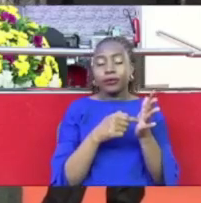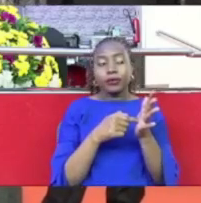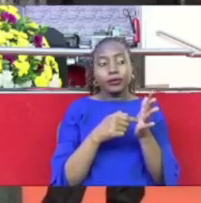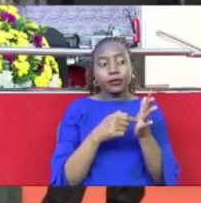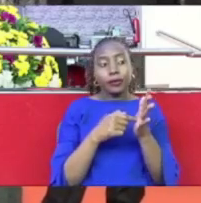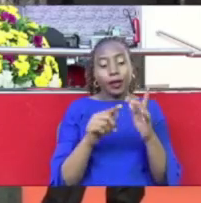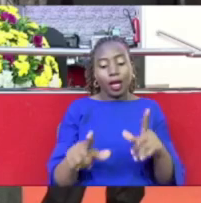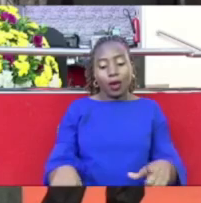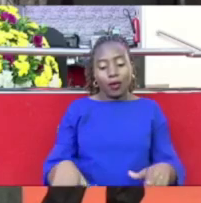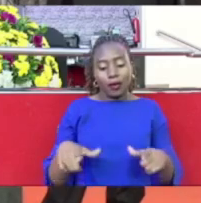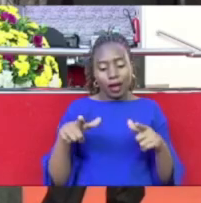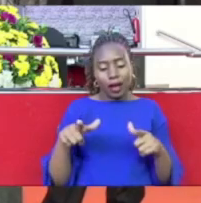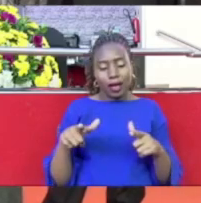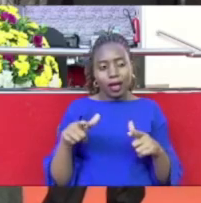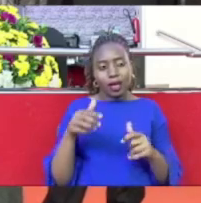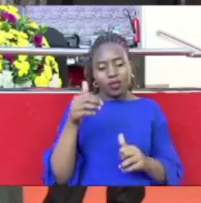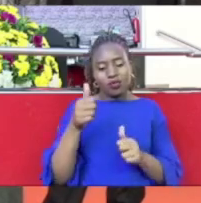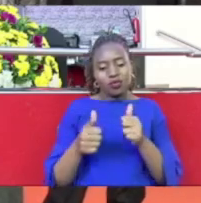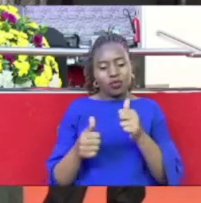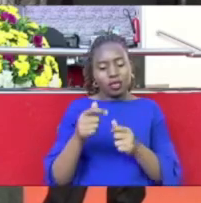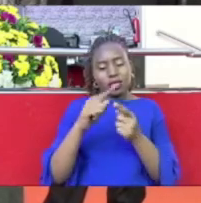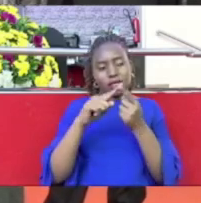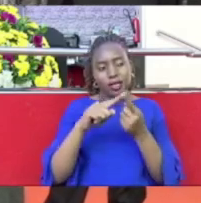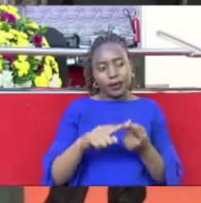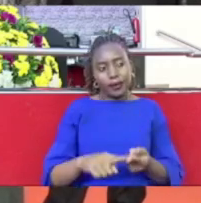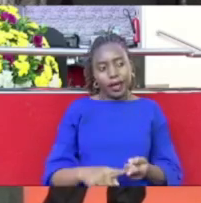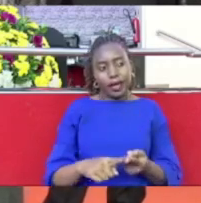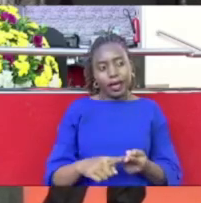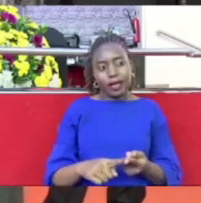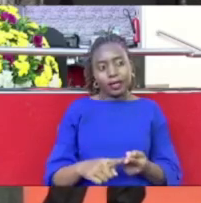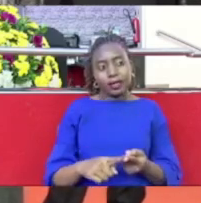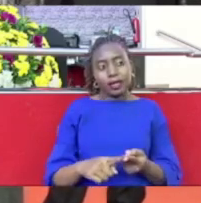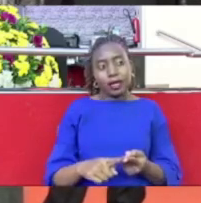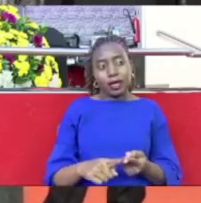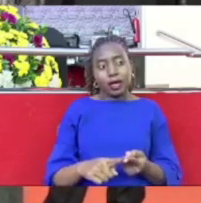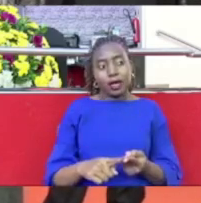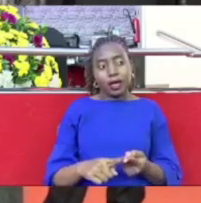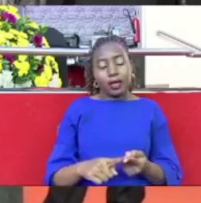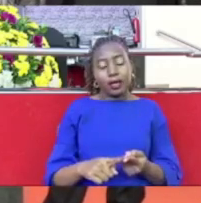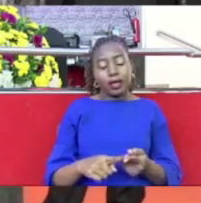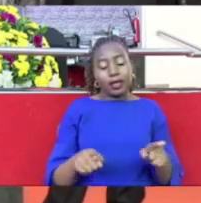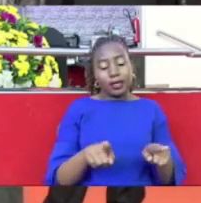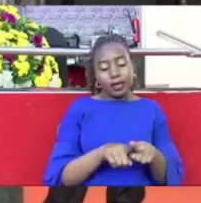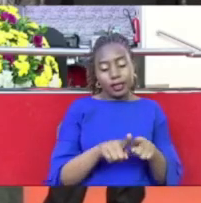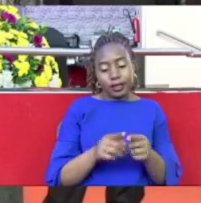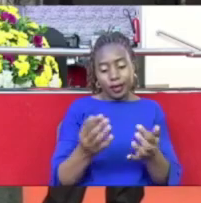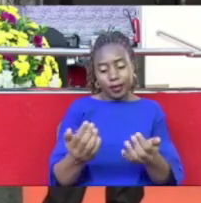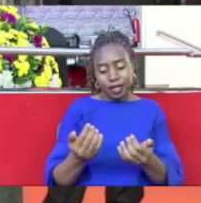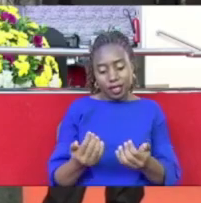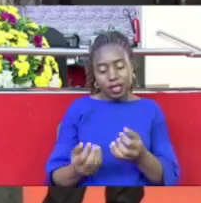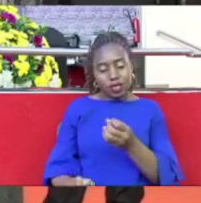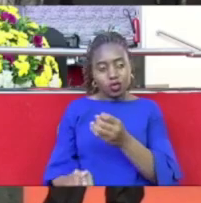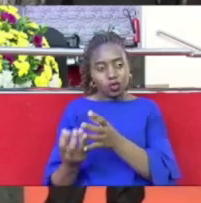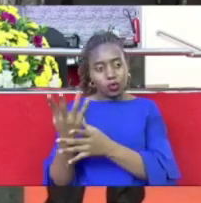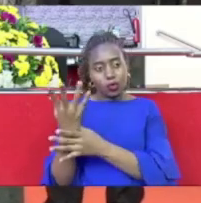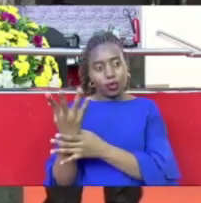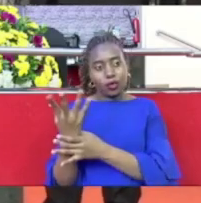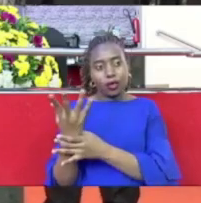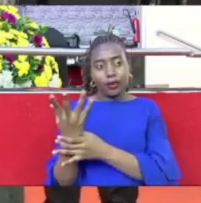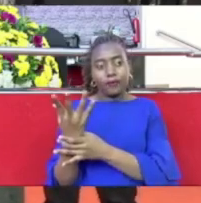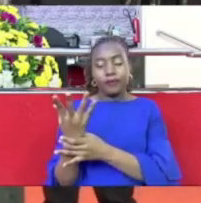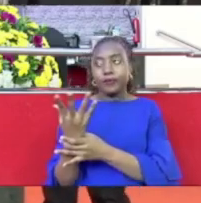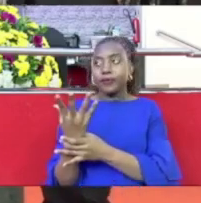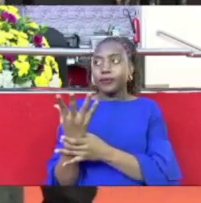life that is dependent, that needs growth. Kuja kuomba uombewe ni ishara ya maisha